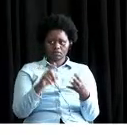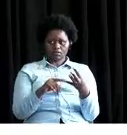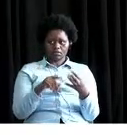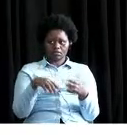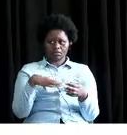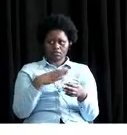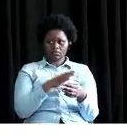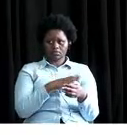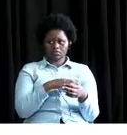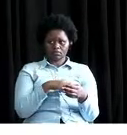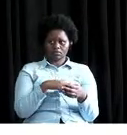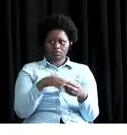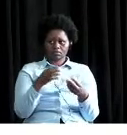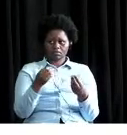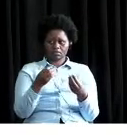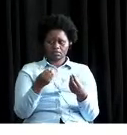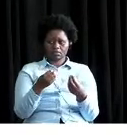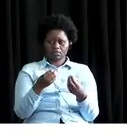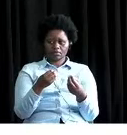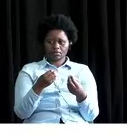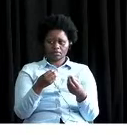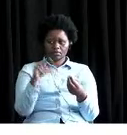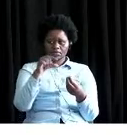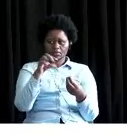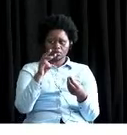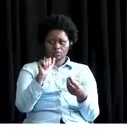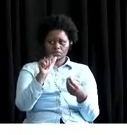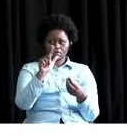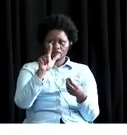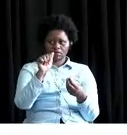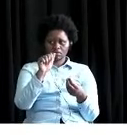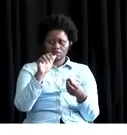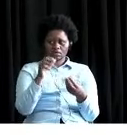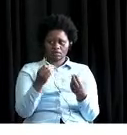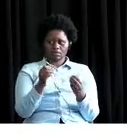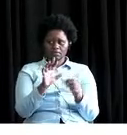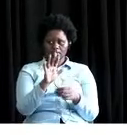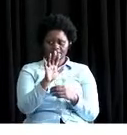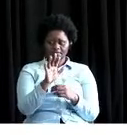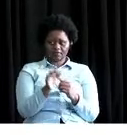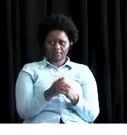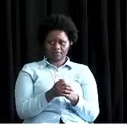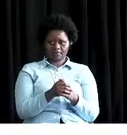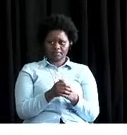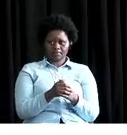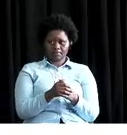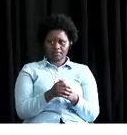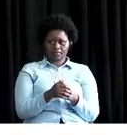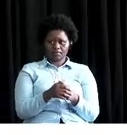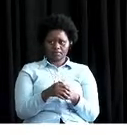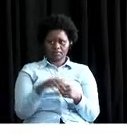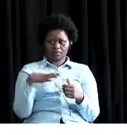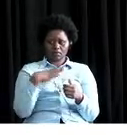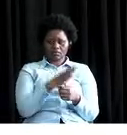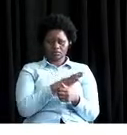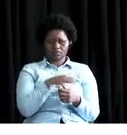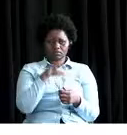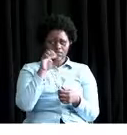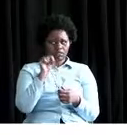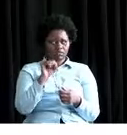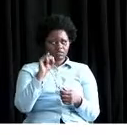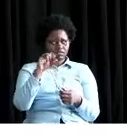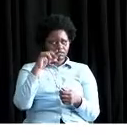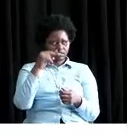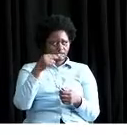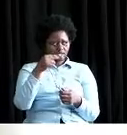4. Thank Councillor you. Kuala number 5. Councillor Said number 6. In that order.